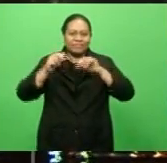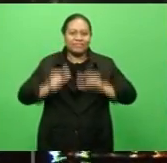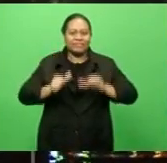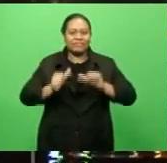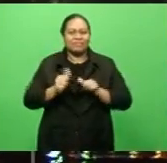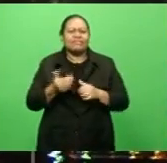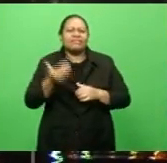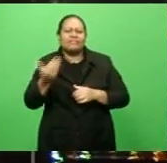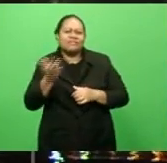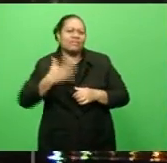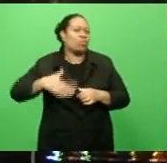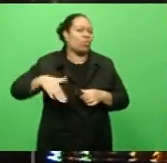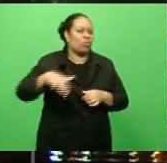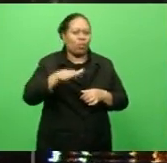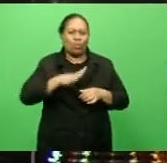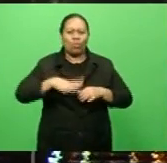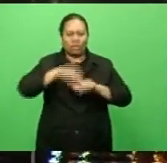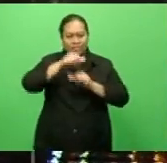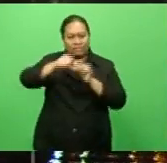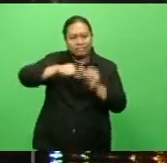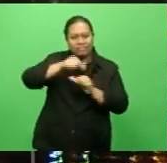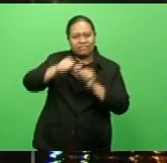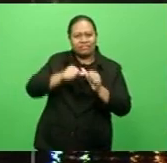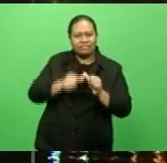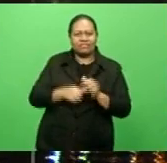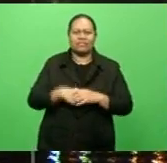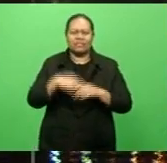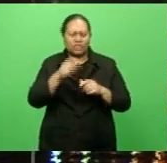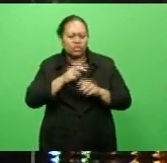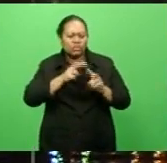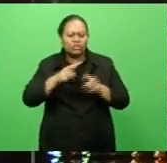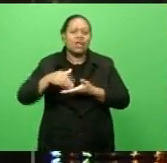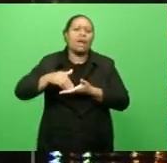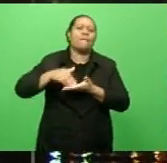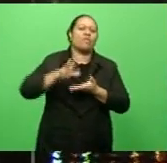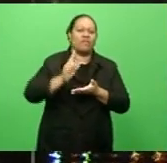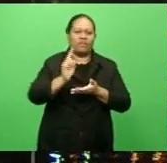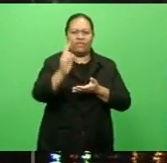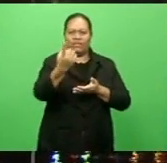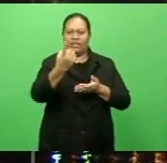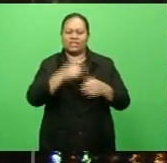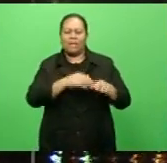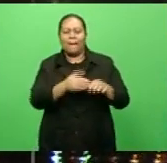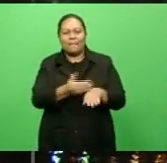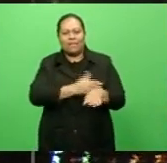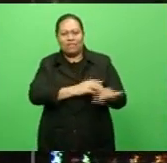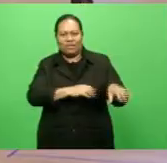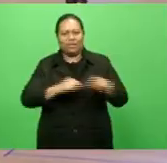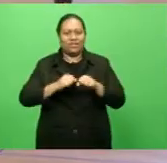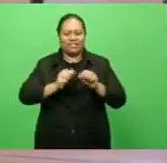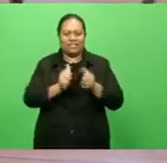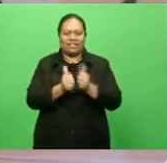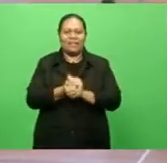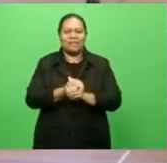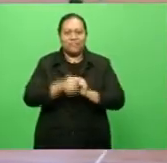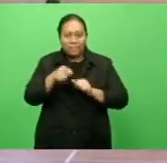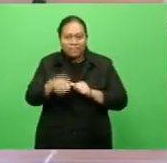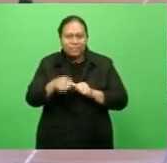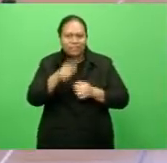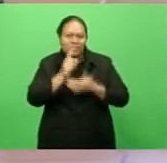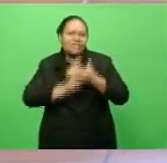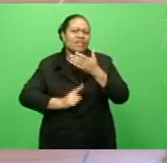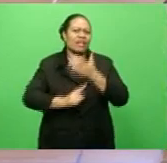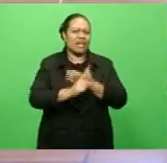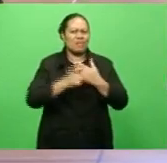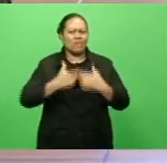Ngukisuva is urging all affiliated associations to seek approval before hosting any tournament. This is after certain clubs were